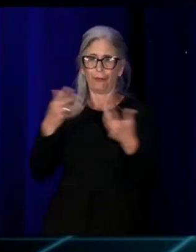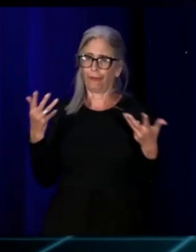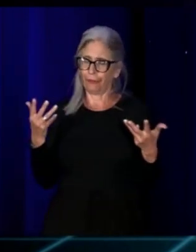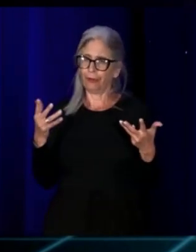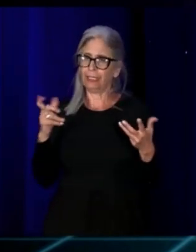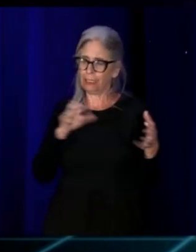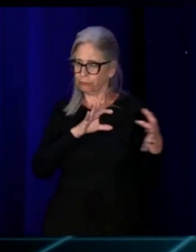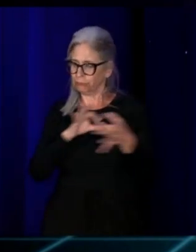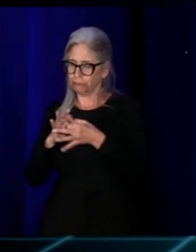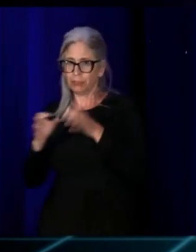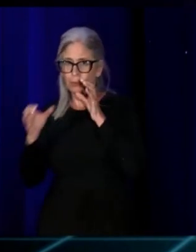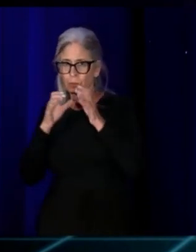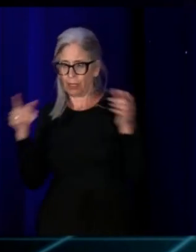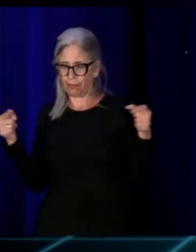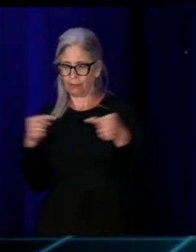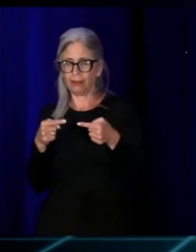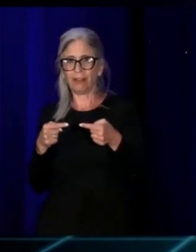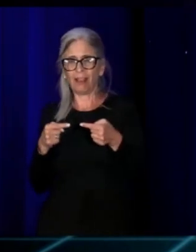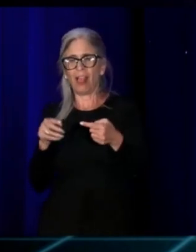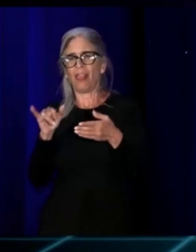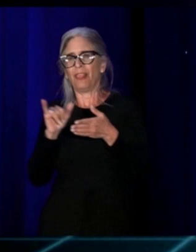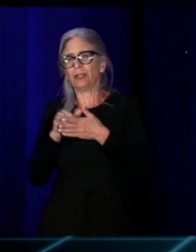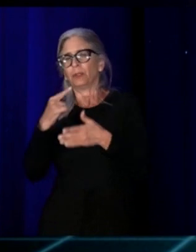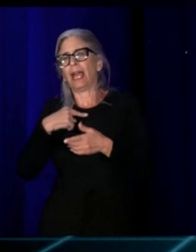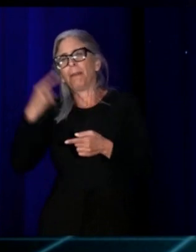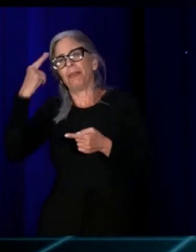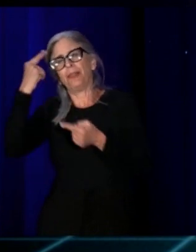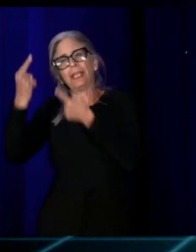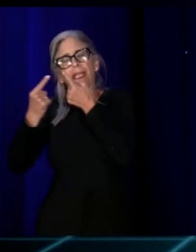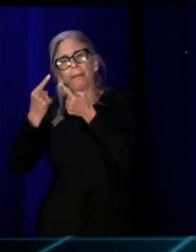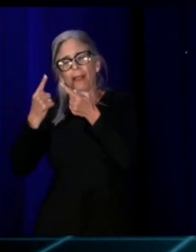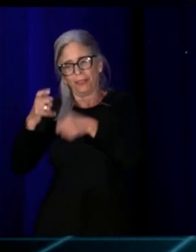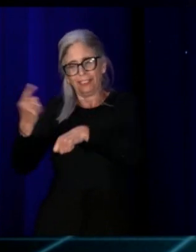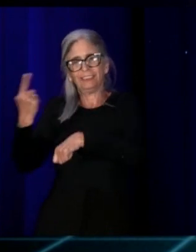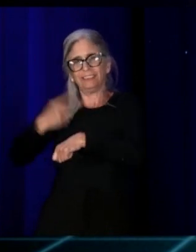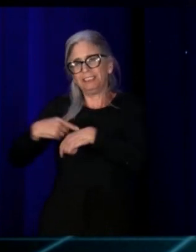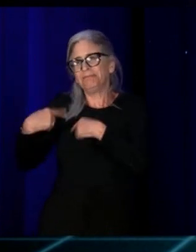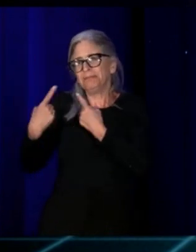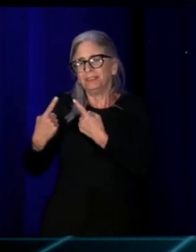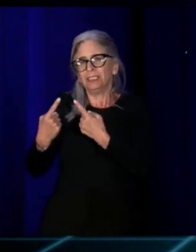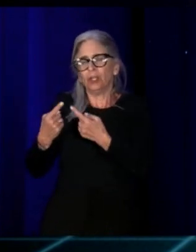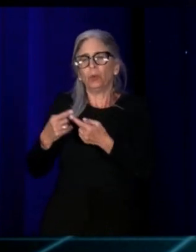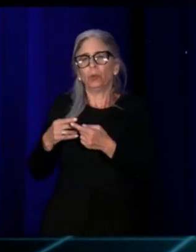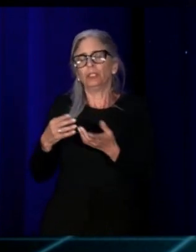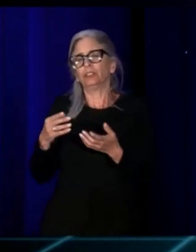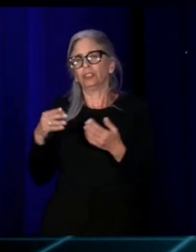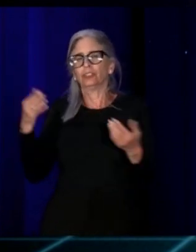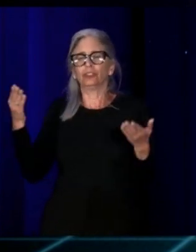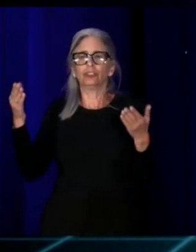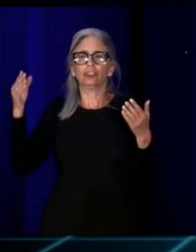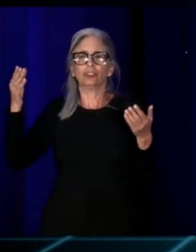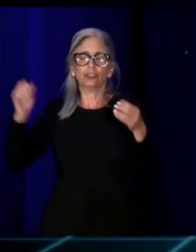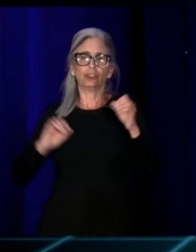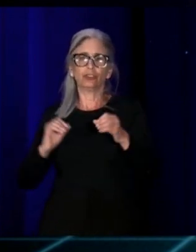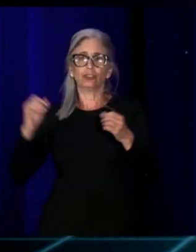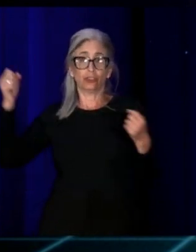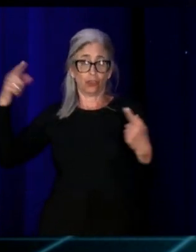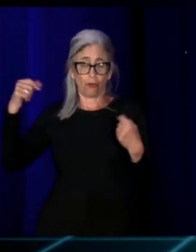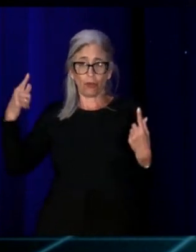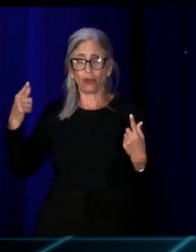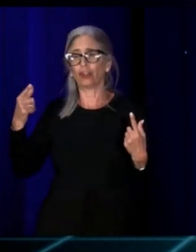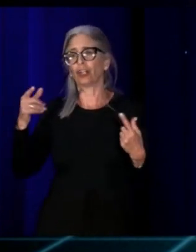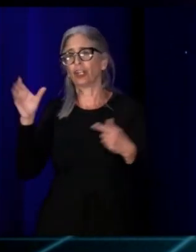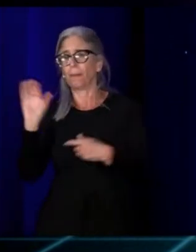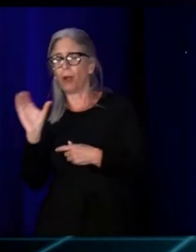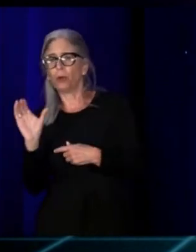So that's kind of the things I'm thinking about most these days when it comes to server components, server actions, the hooks that give us the